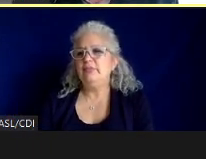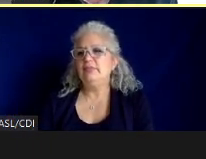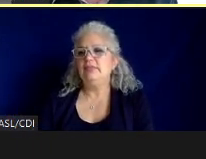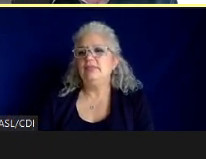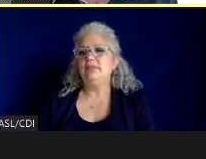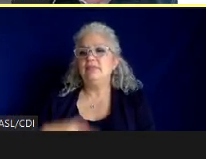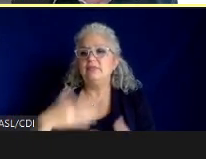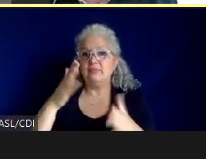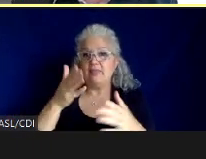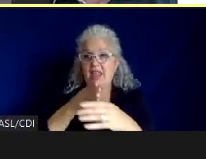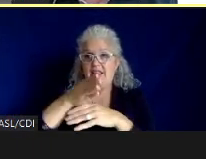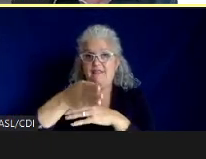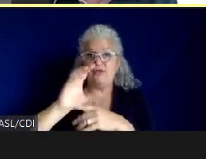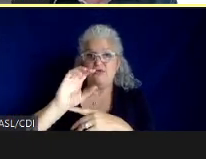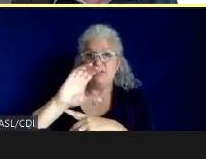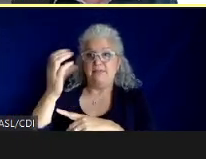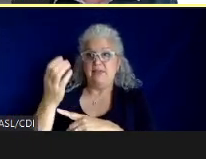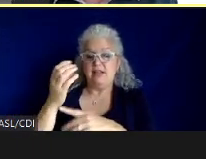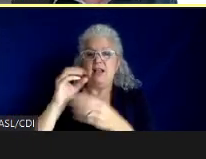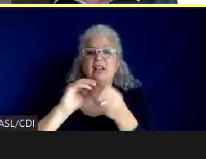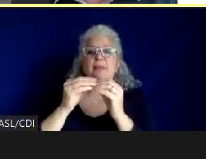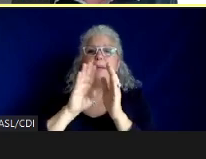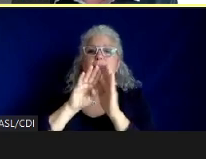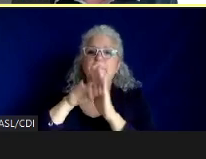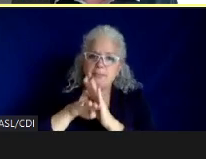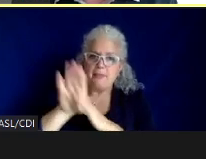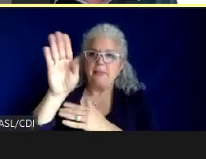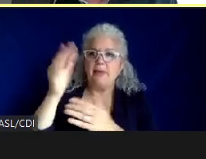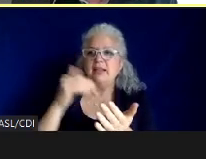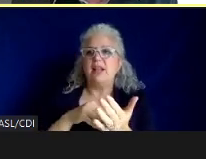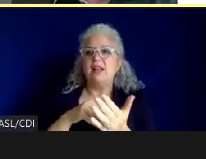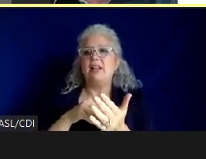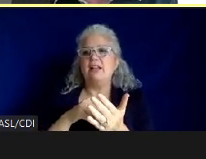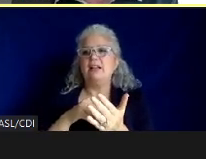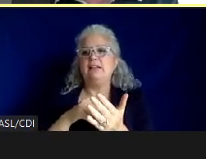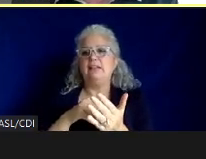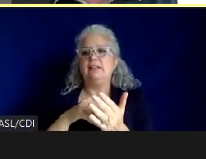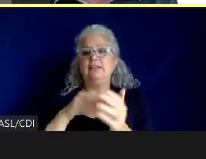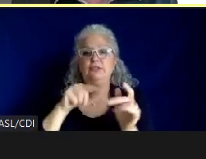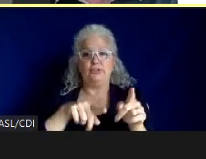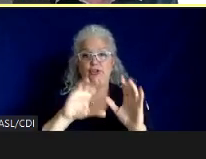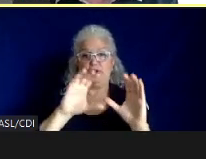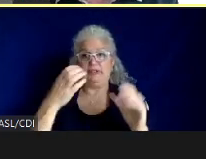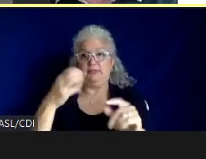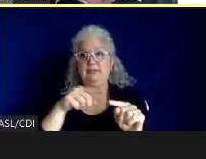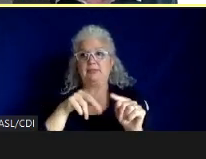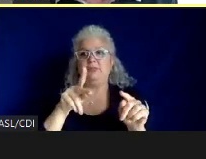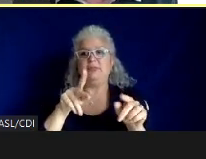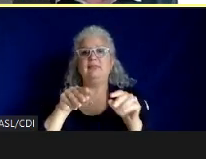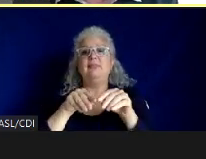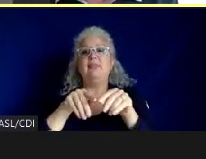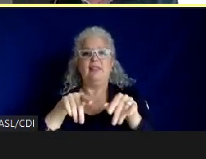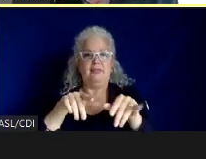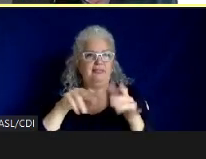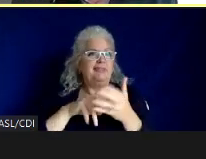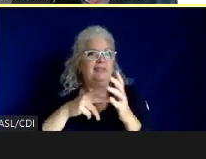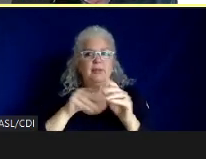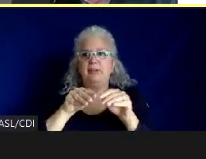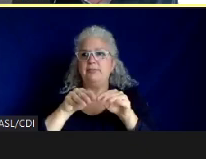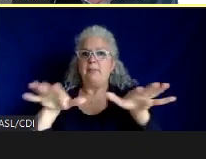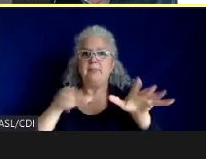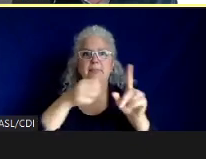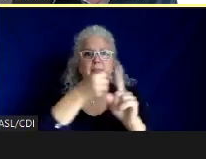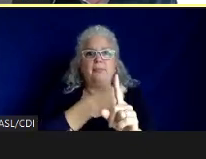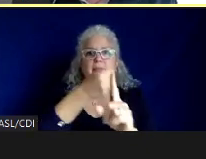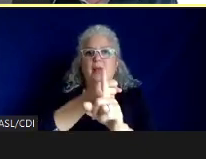and reflects transmission that would have occurred during the Christmas holiday. And then on the right, you see our hospitalization rates. While they